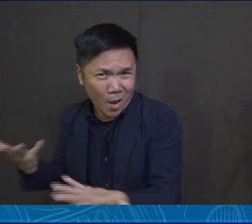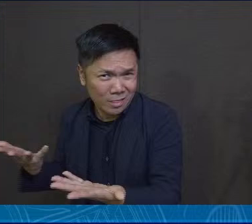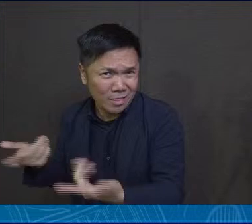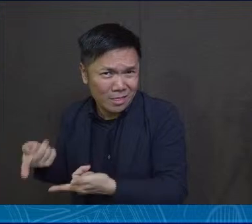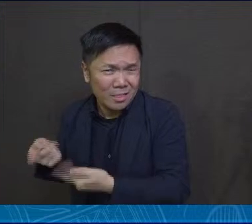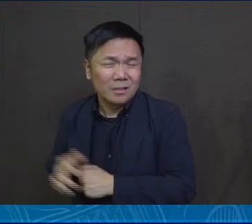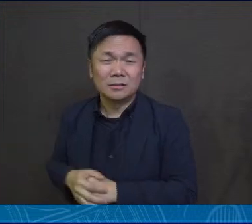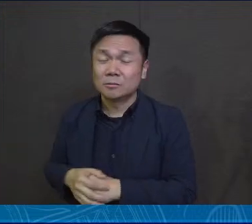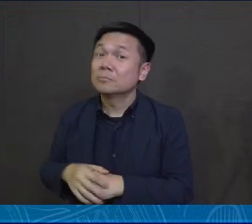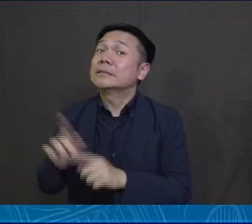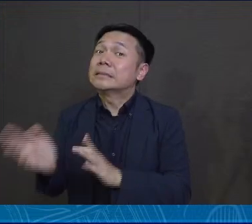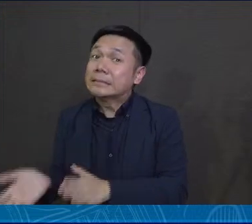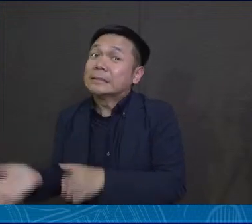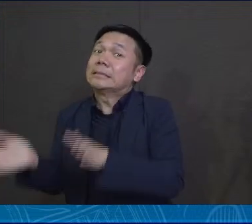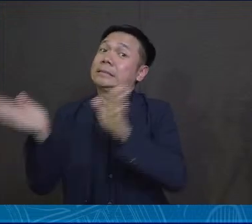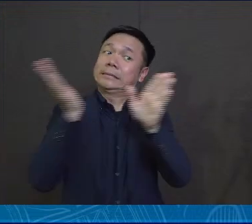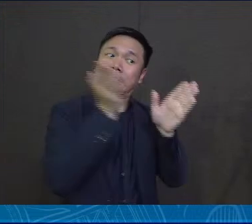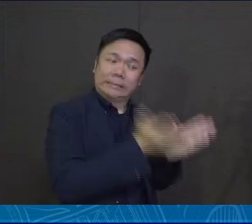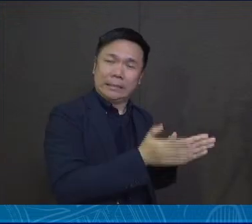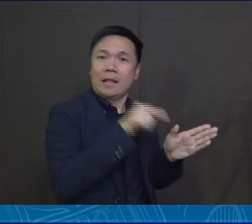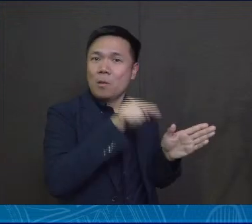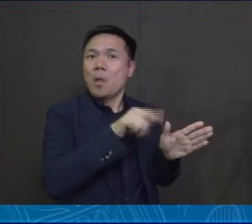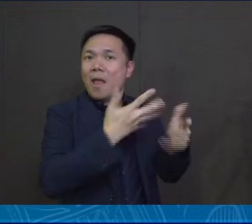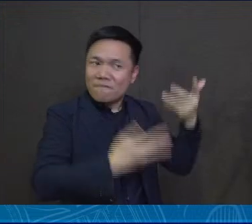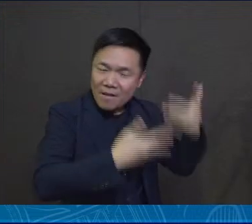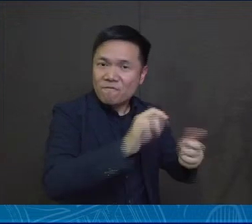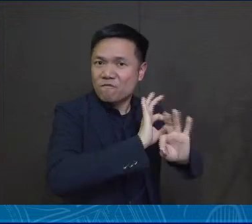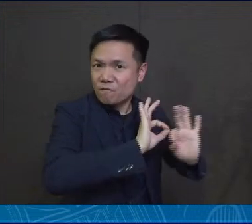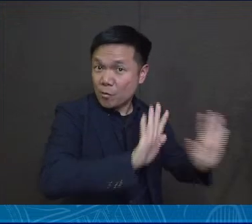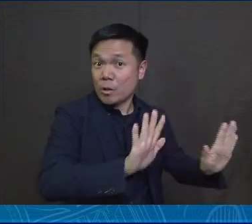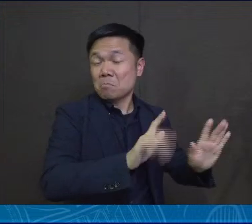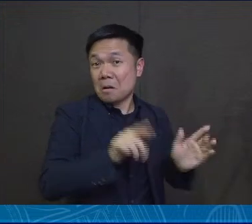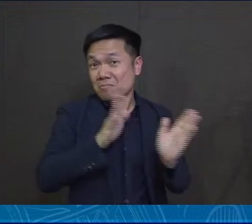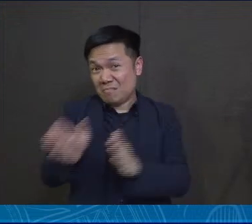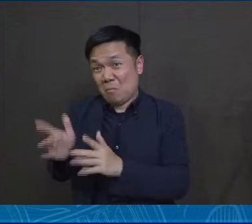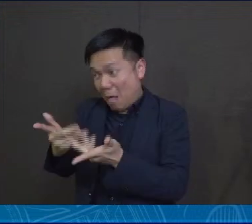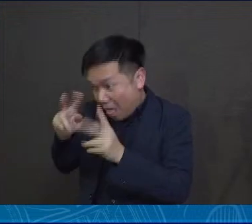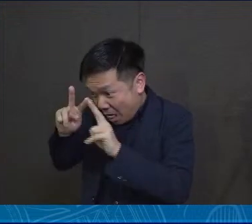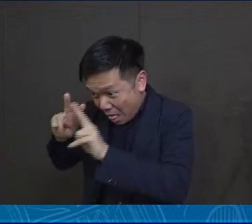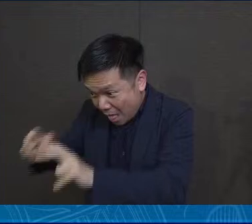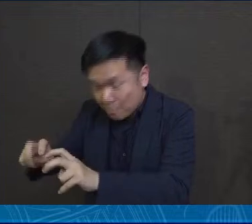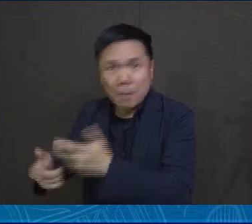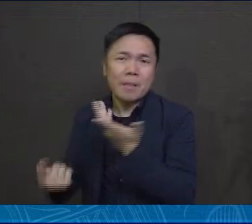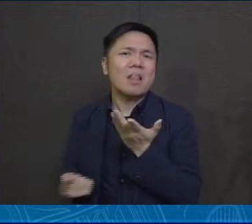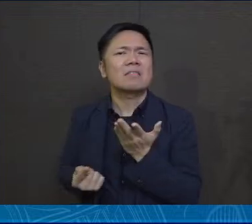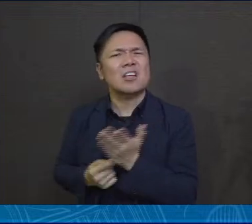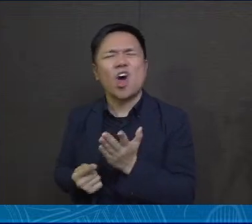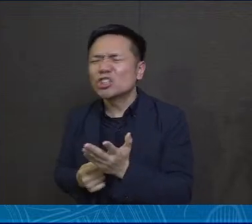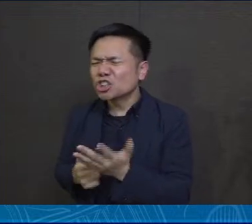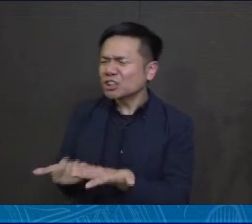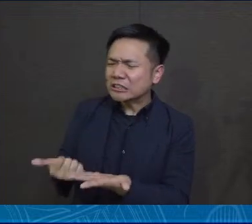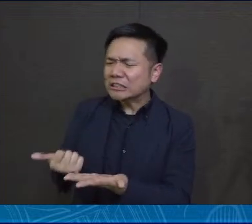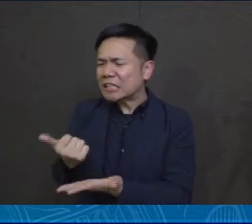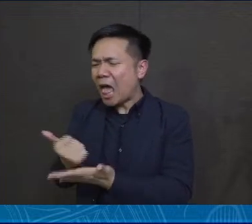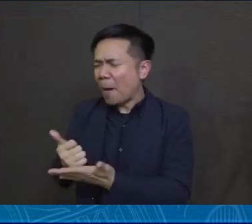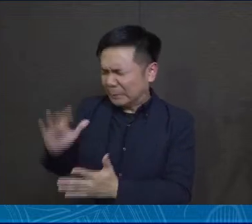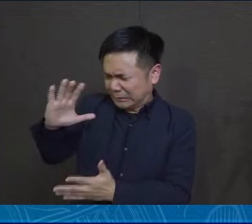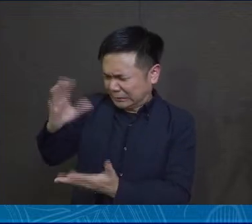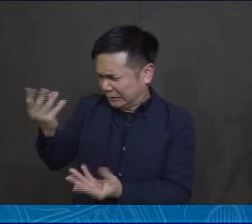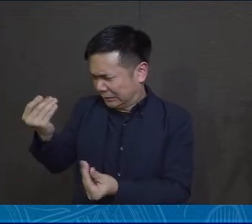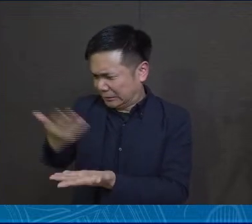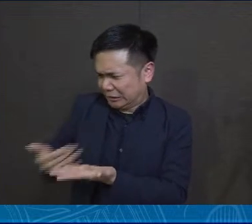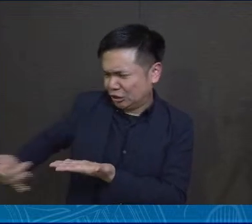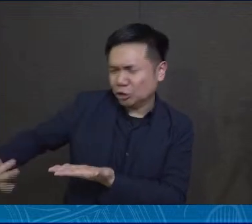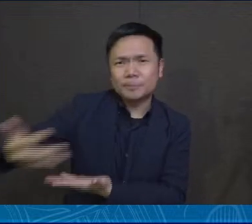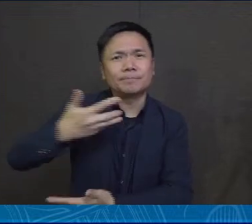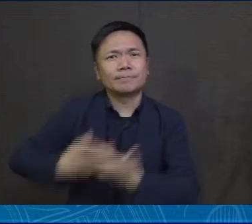in which we can use things like technology to really enable that to take place? This is the kind of thought process that most actuaries think about in